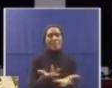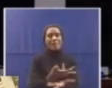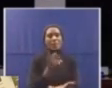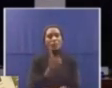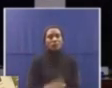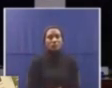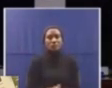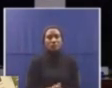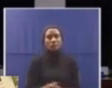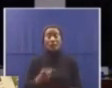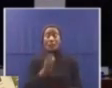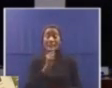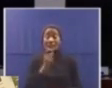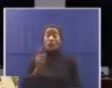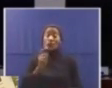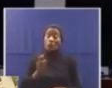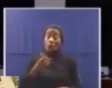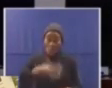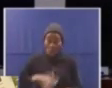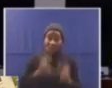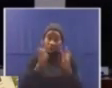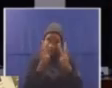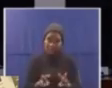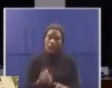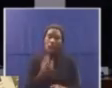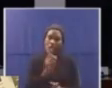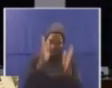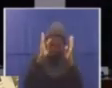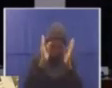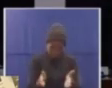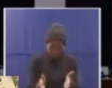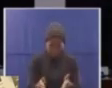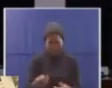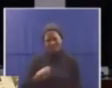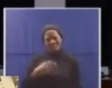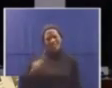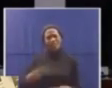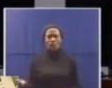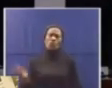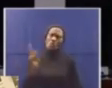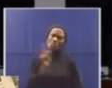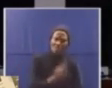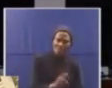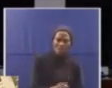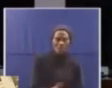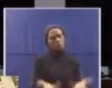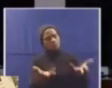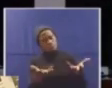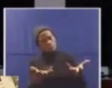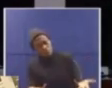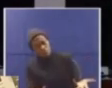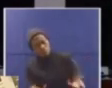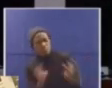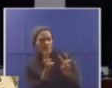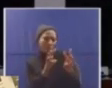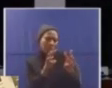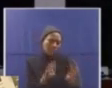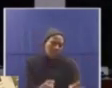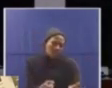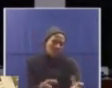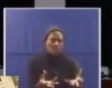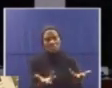mean it when we say we want peace. So we can't go there and say, guys, let's have peace, but